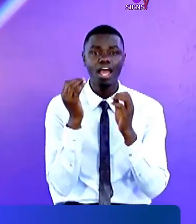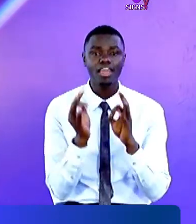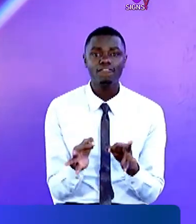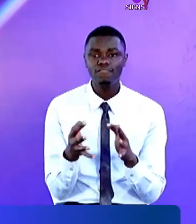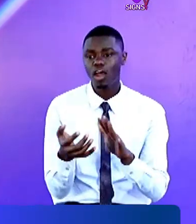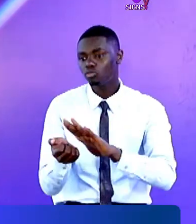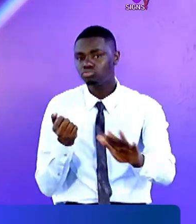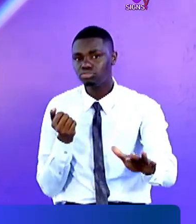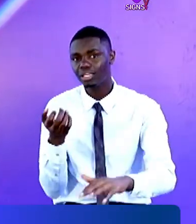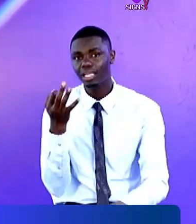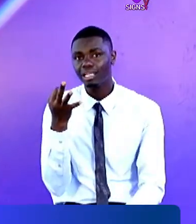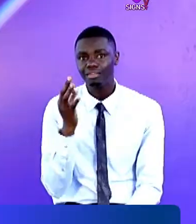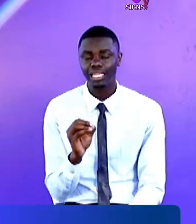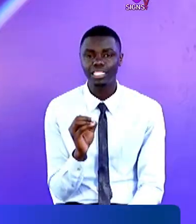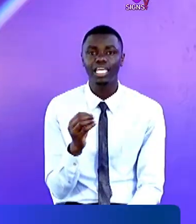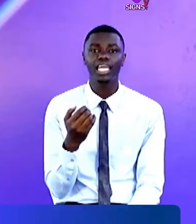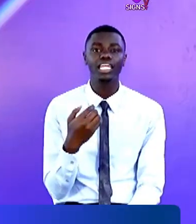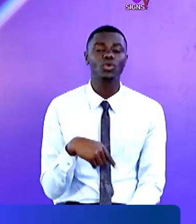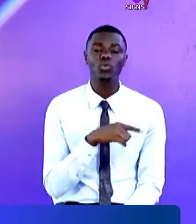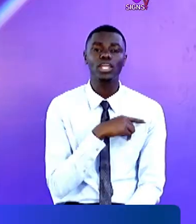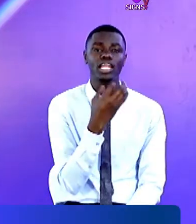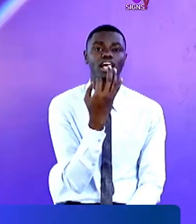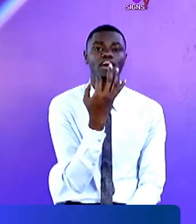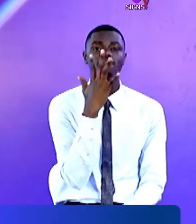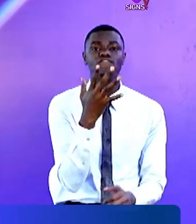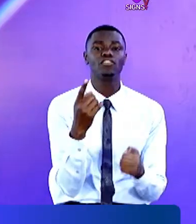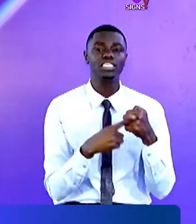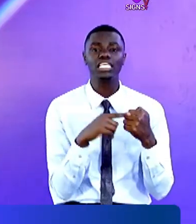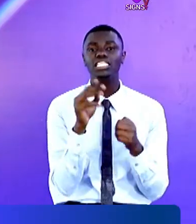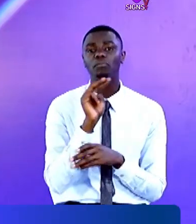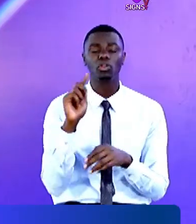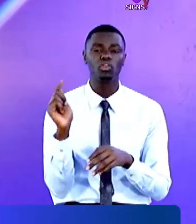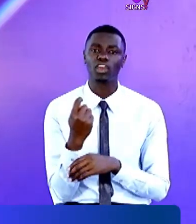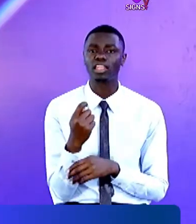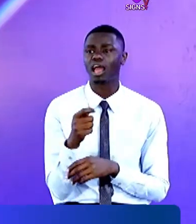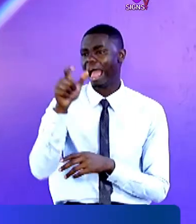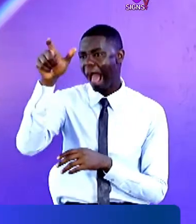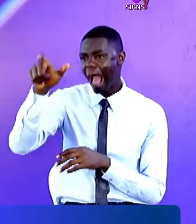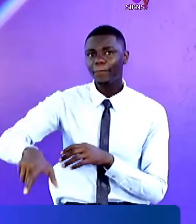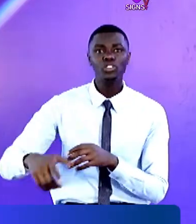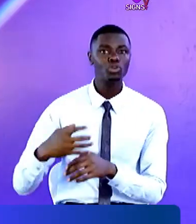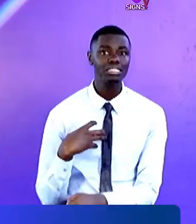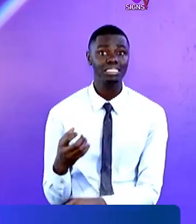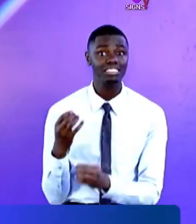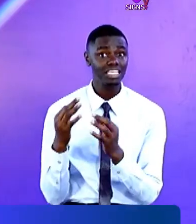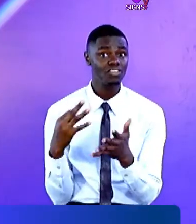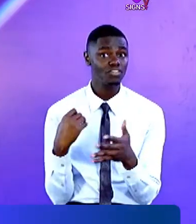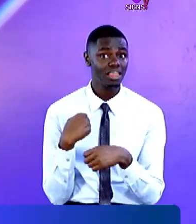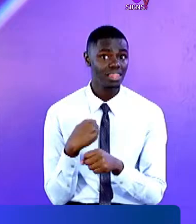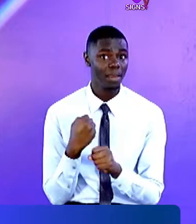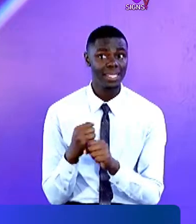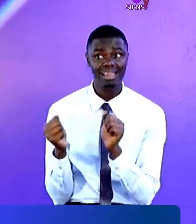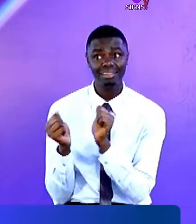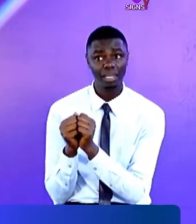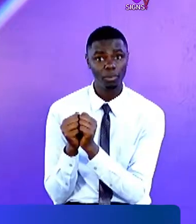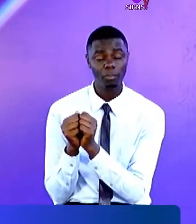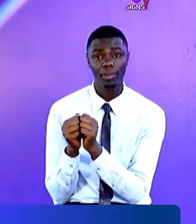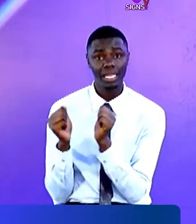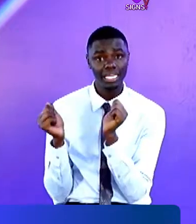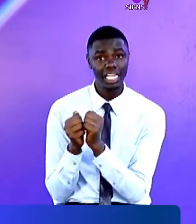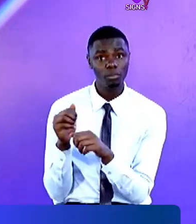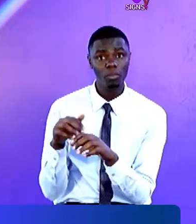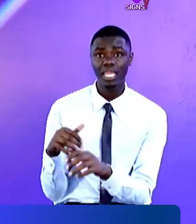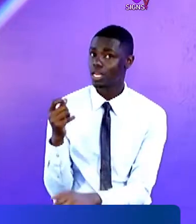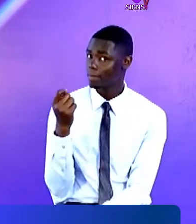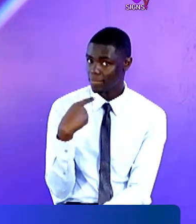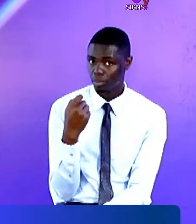drawer, and we have 56 million Kenyans, do you know how rich somebody is? If they are making 10 shillings per Panadol from